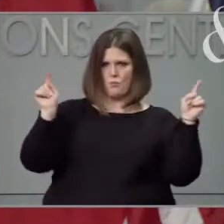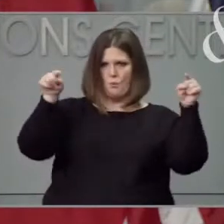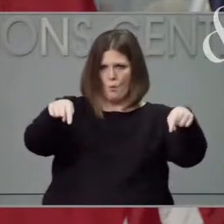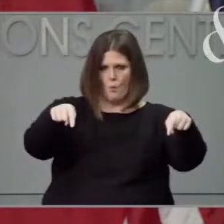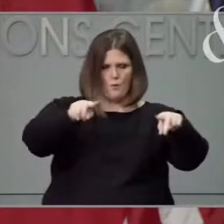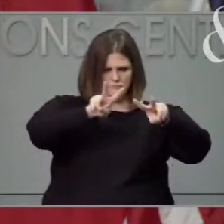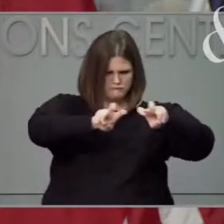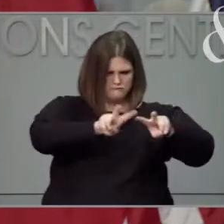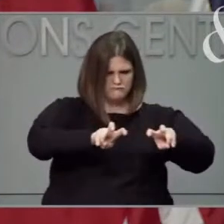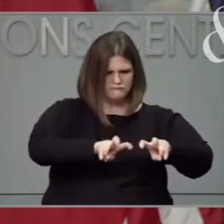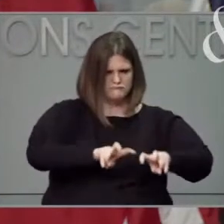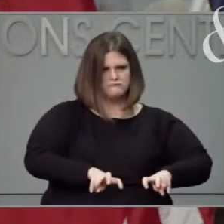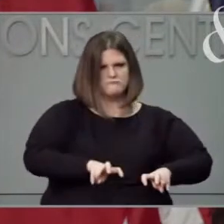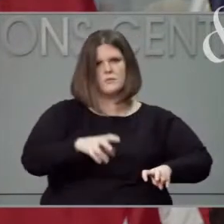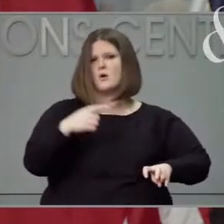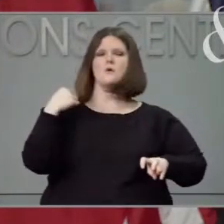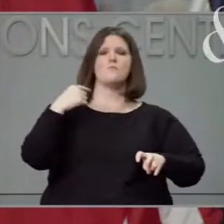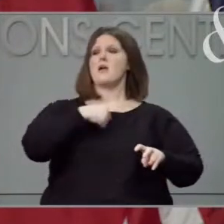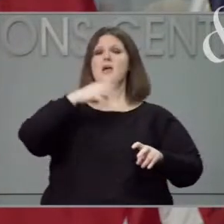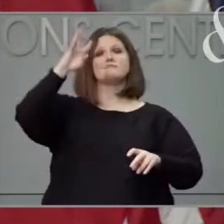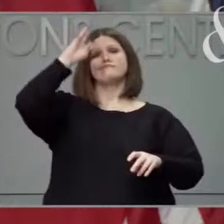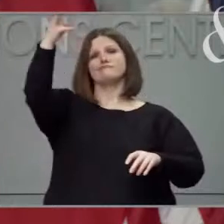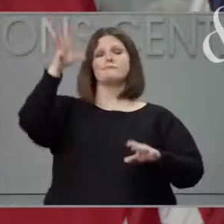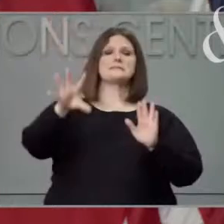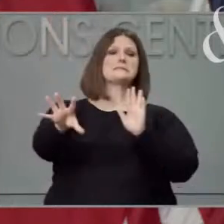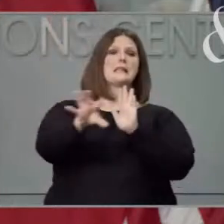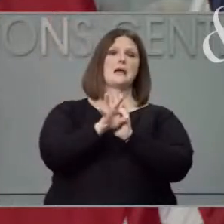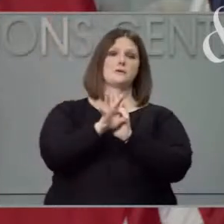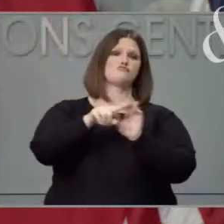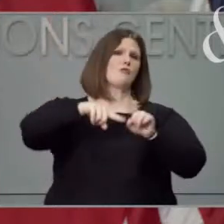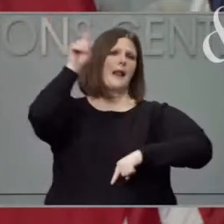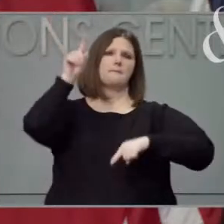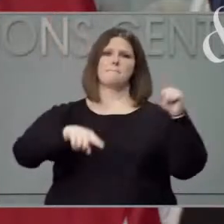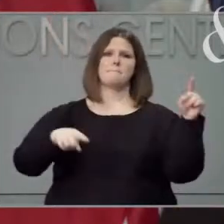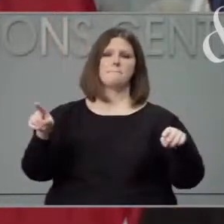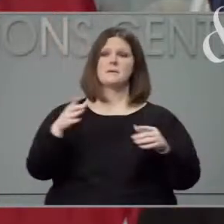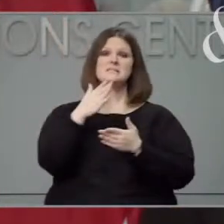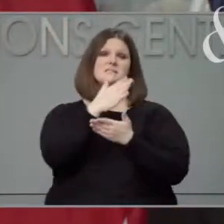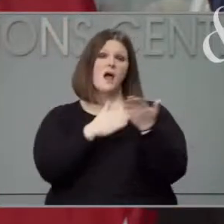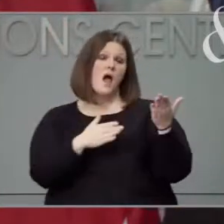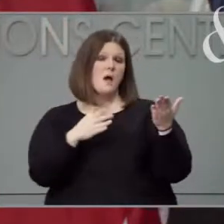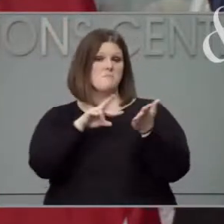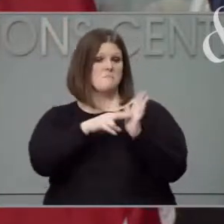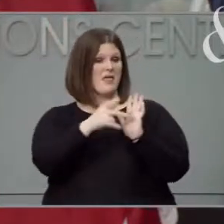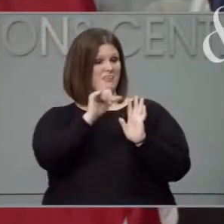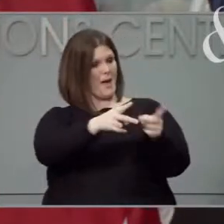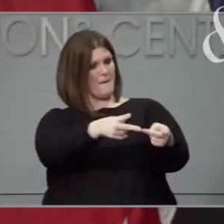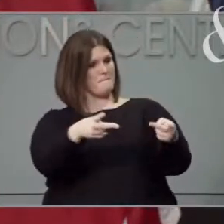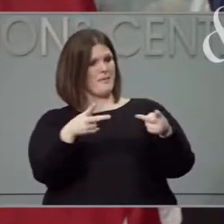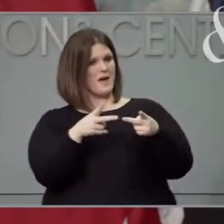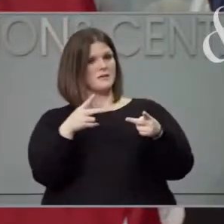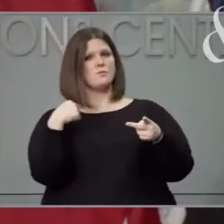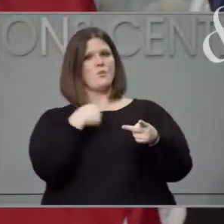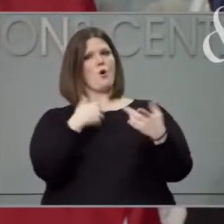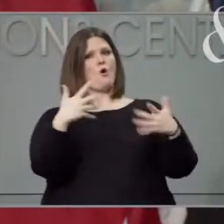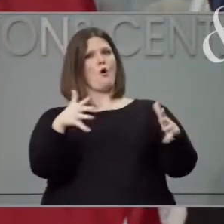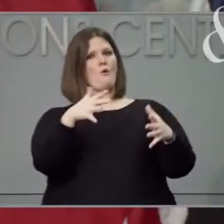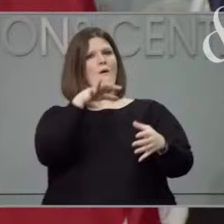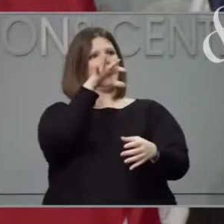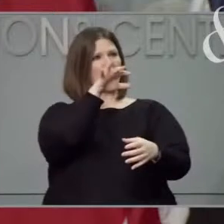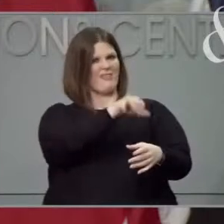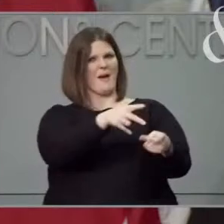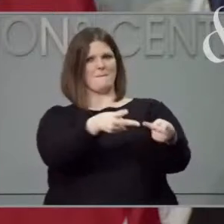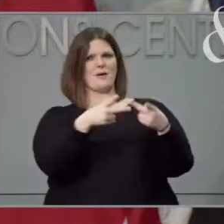sample hand-to-eye audit. It was a random selection. For some, that's a one-stop early voting site. One particular county